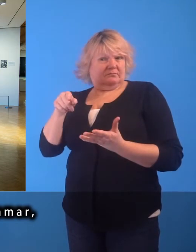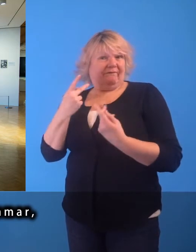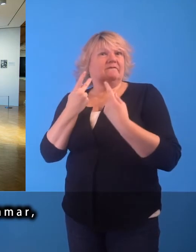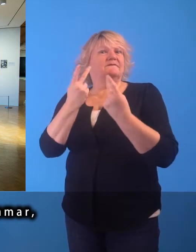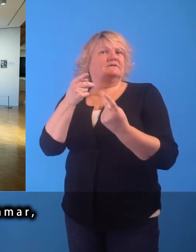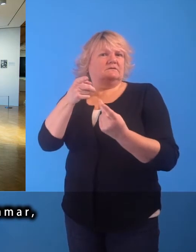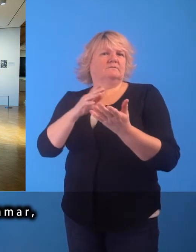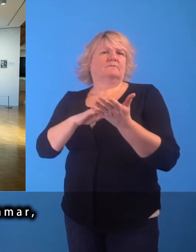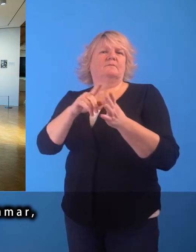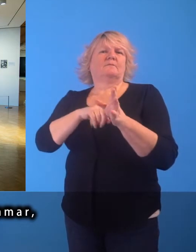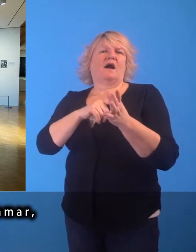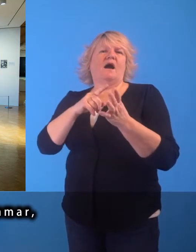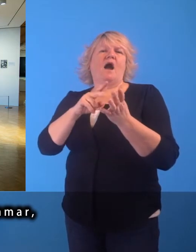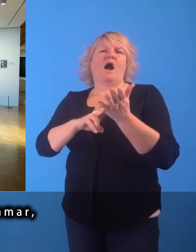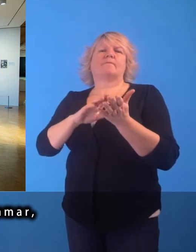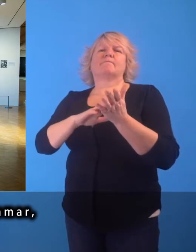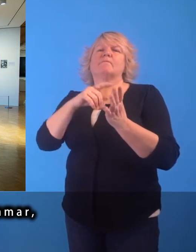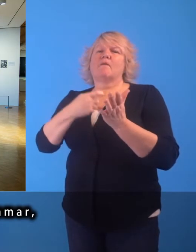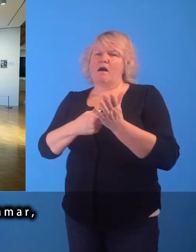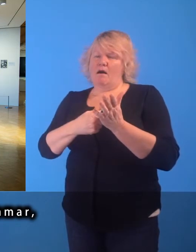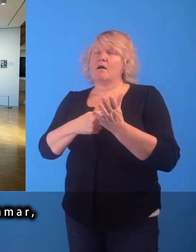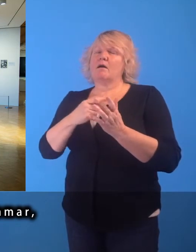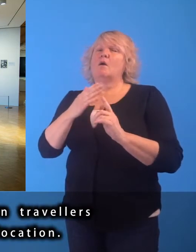During this trip, he visited Myanmar,